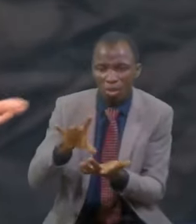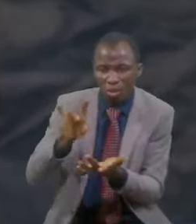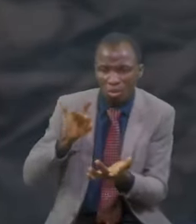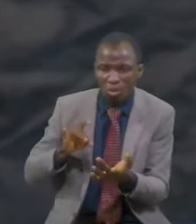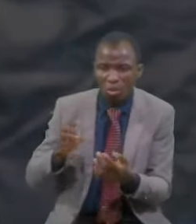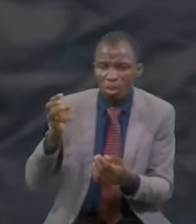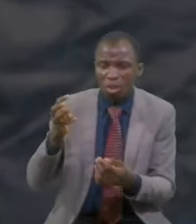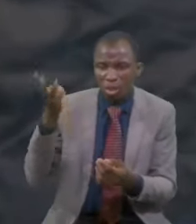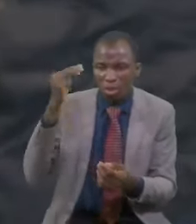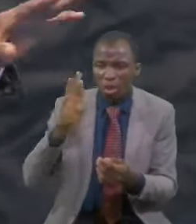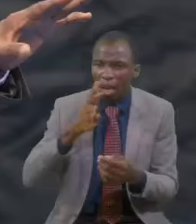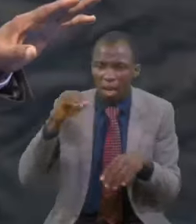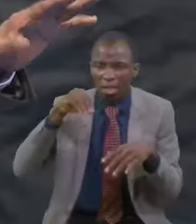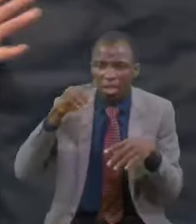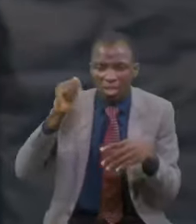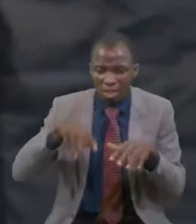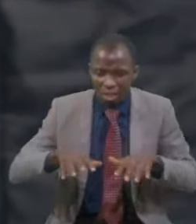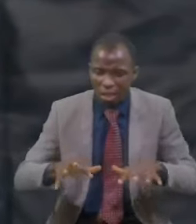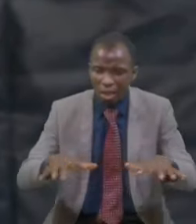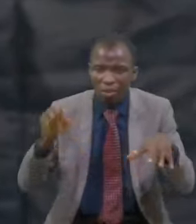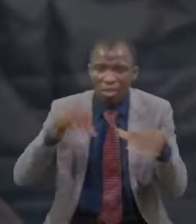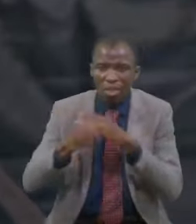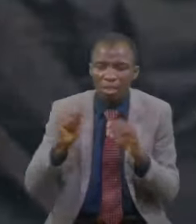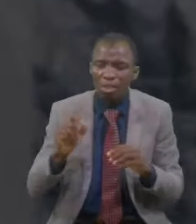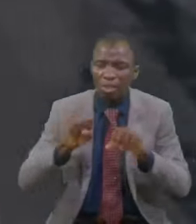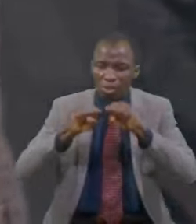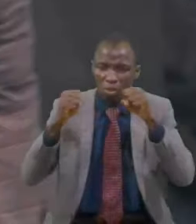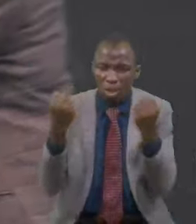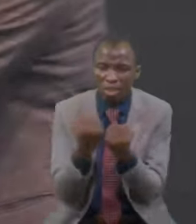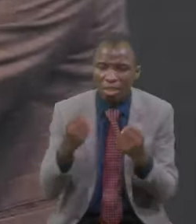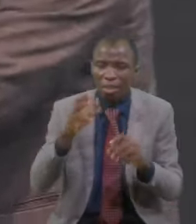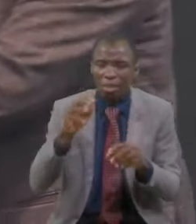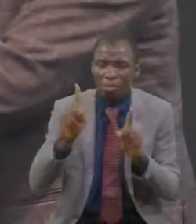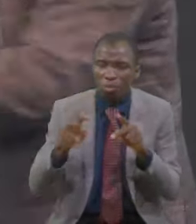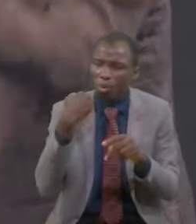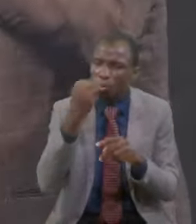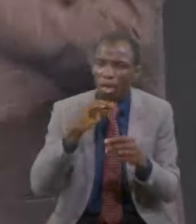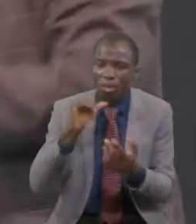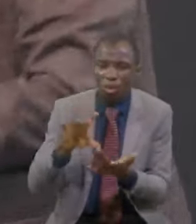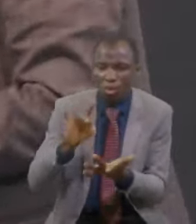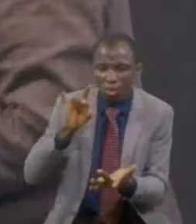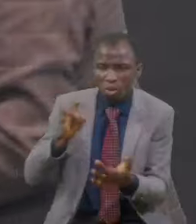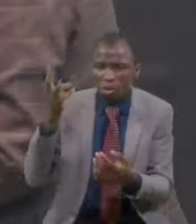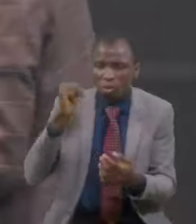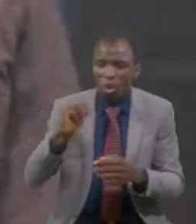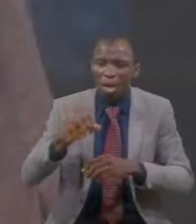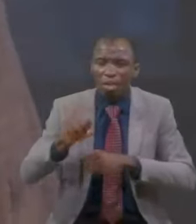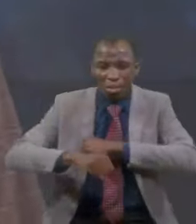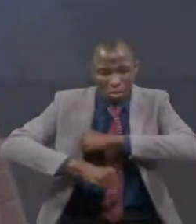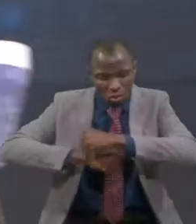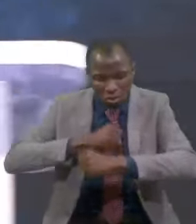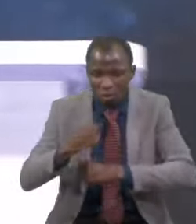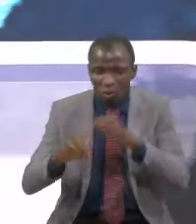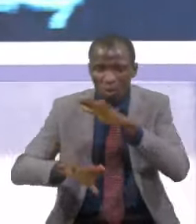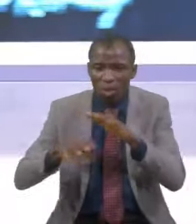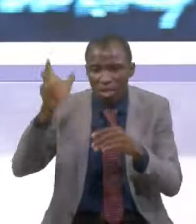in society. The people who are not chosen, they are being oppressed by the devil. The people who are